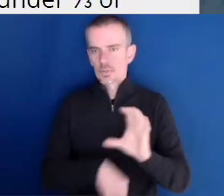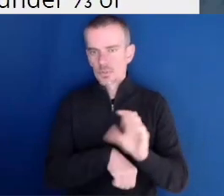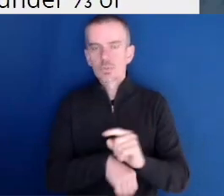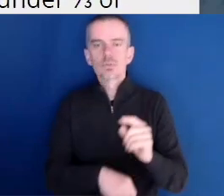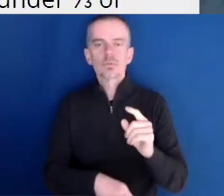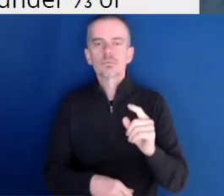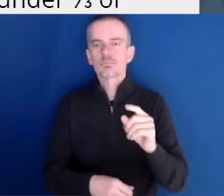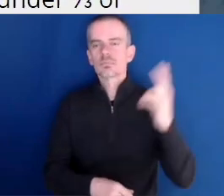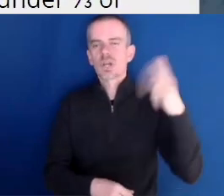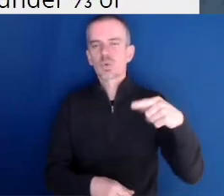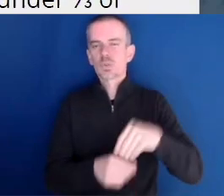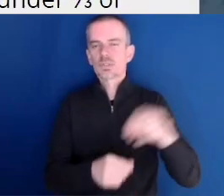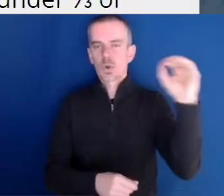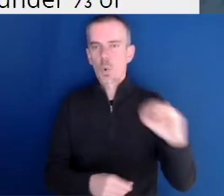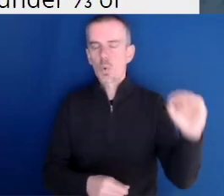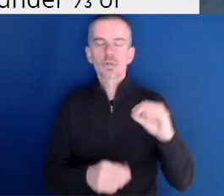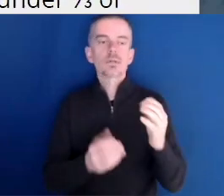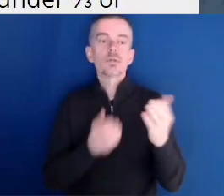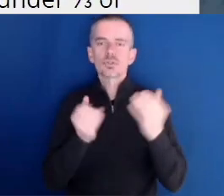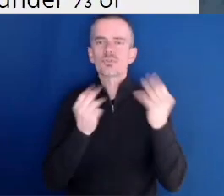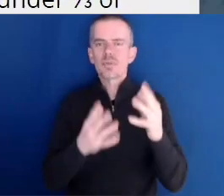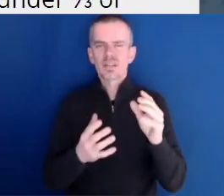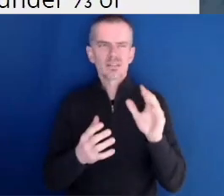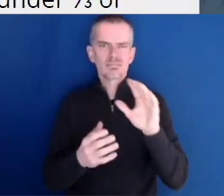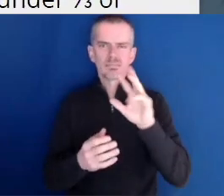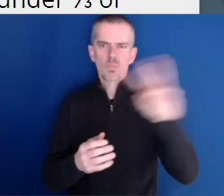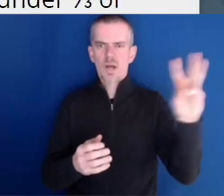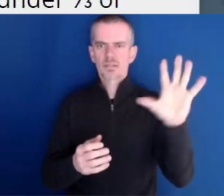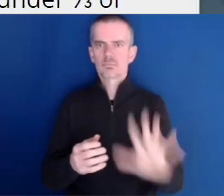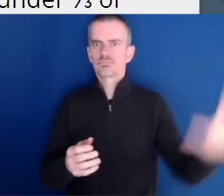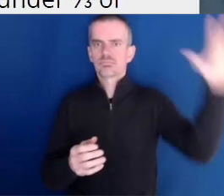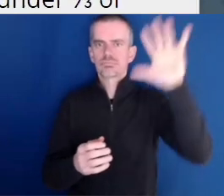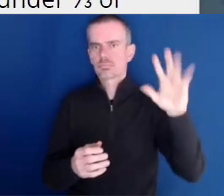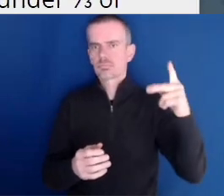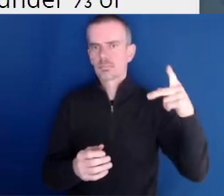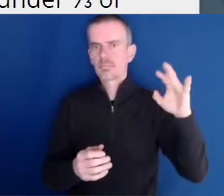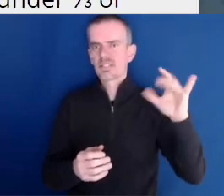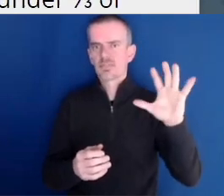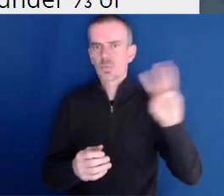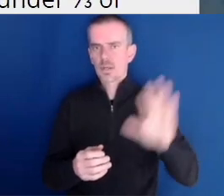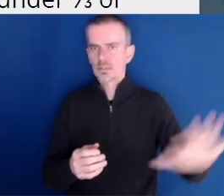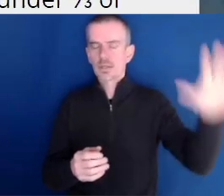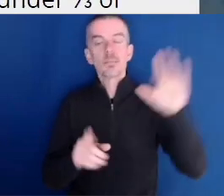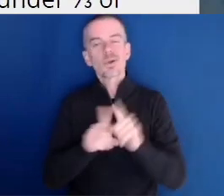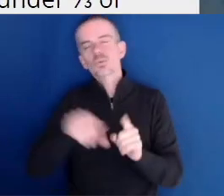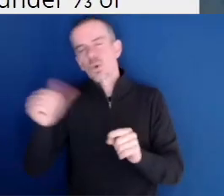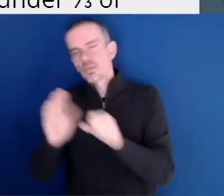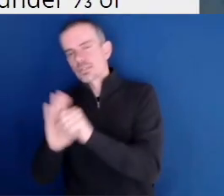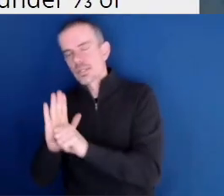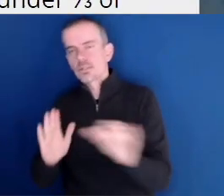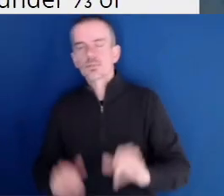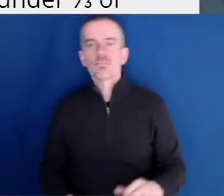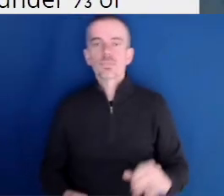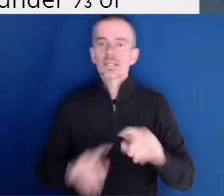of groups in the Pacific West, but also other states too. We have a team of around 25 full-time